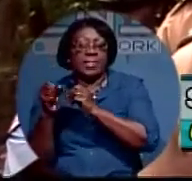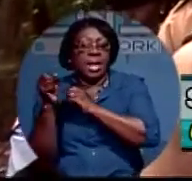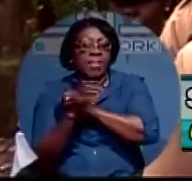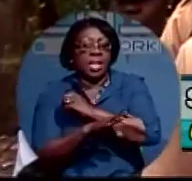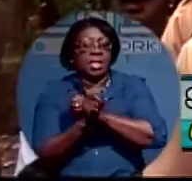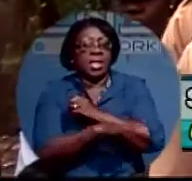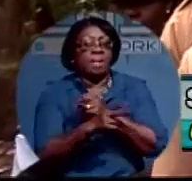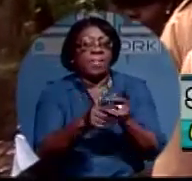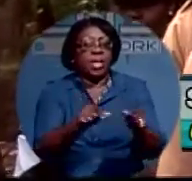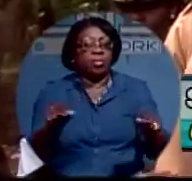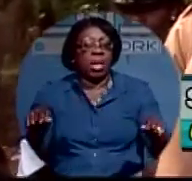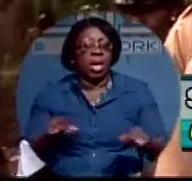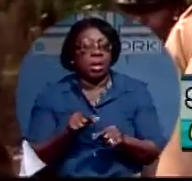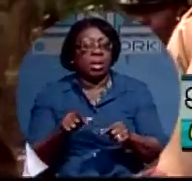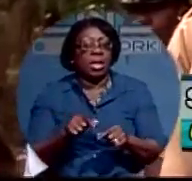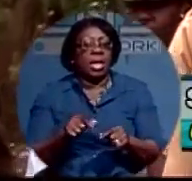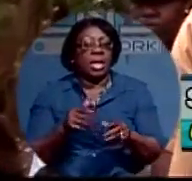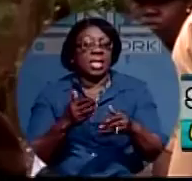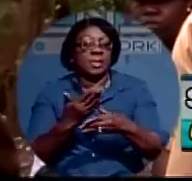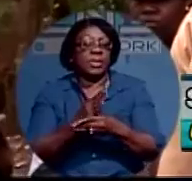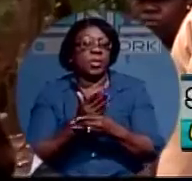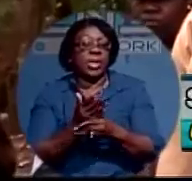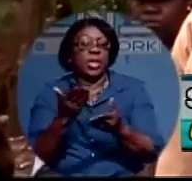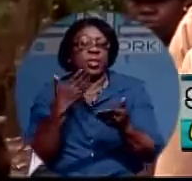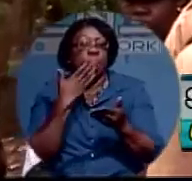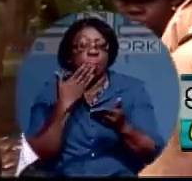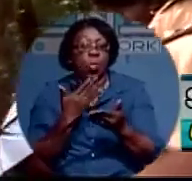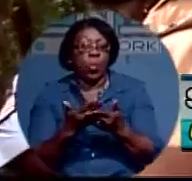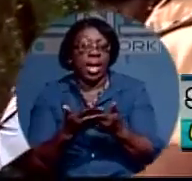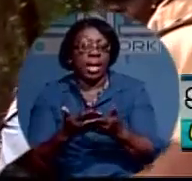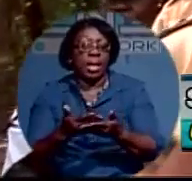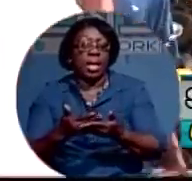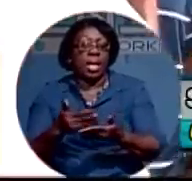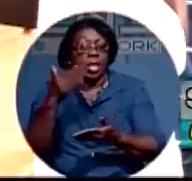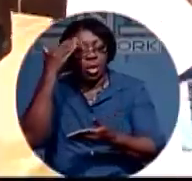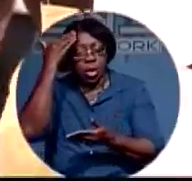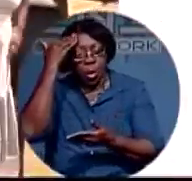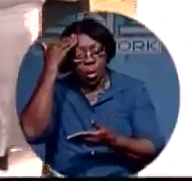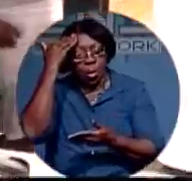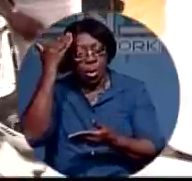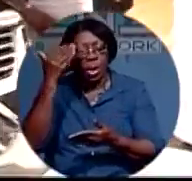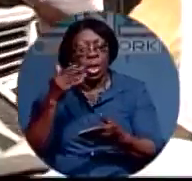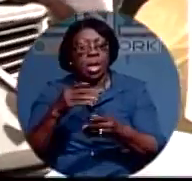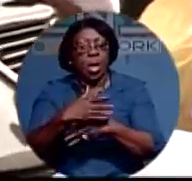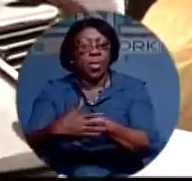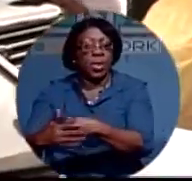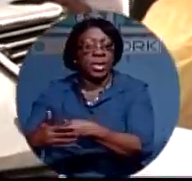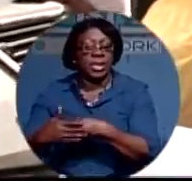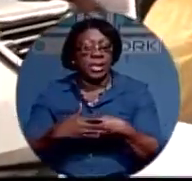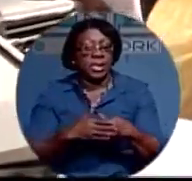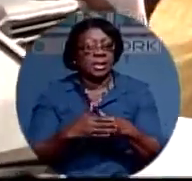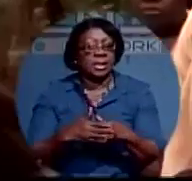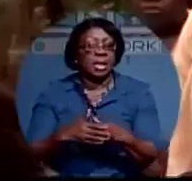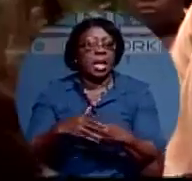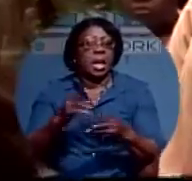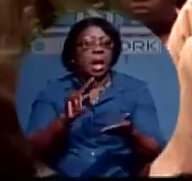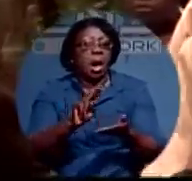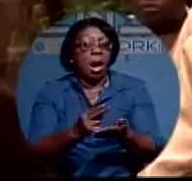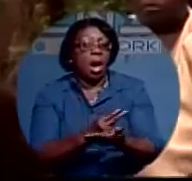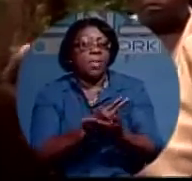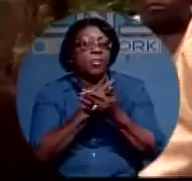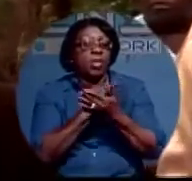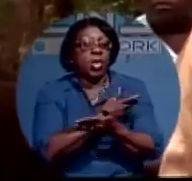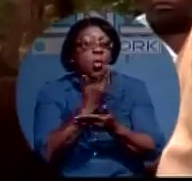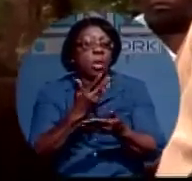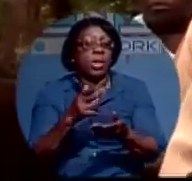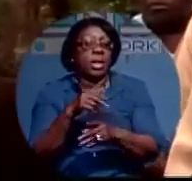it's between two well-known communities where people live, and I'm not sure our people want to live in this environment. Urban Renewal will come in the back in full force, that we